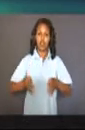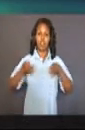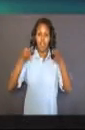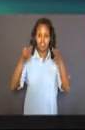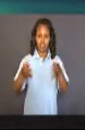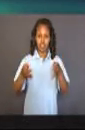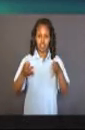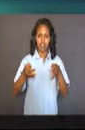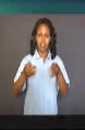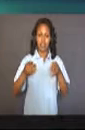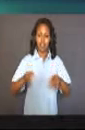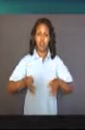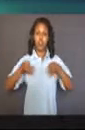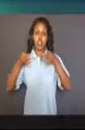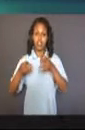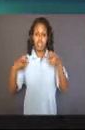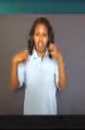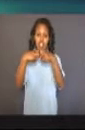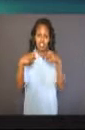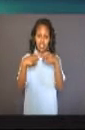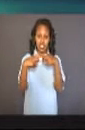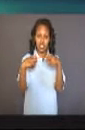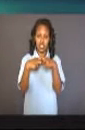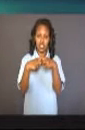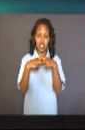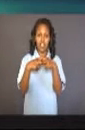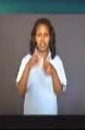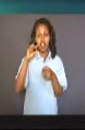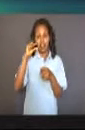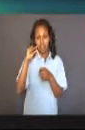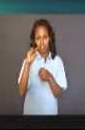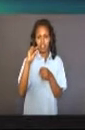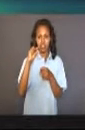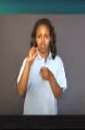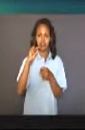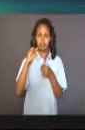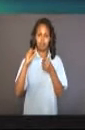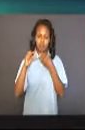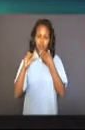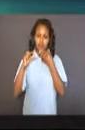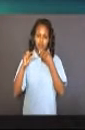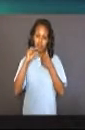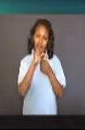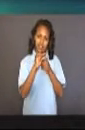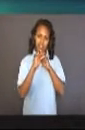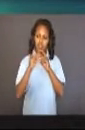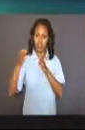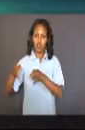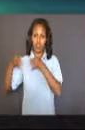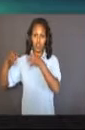semiconductors conduct electricity less well than